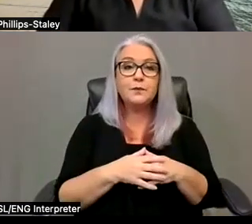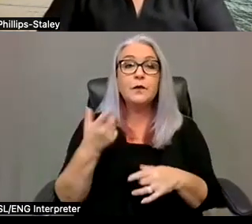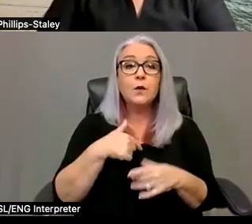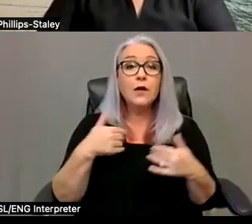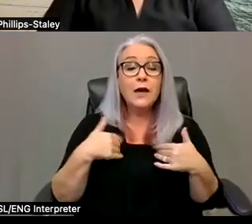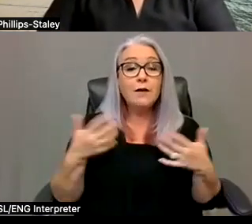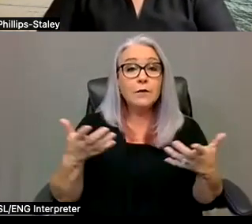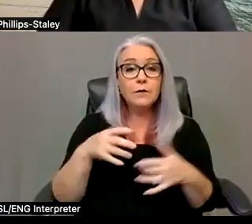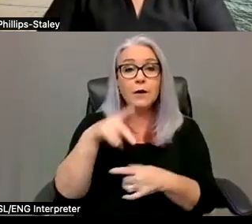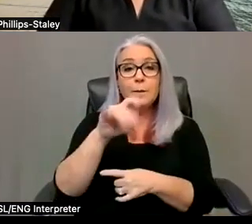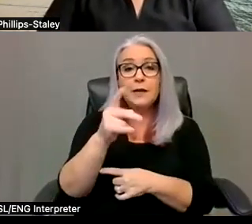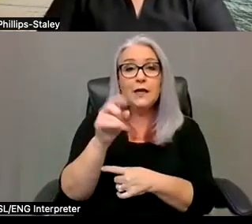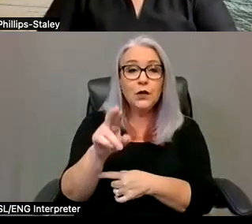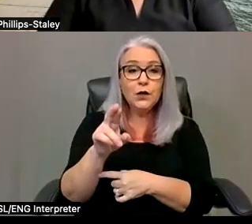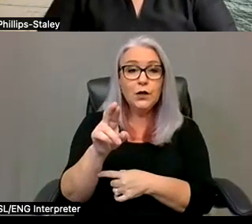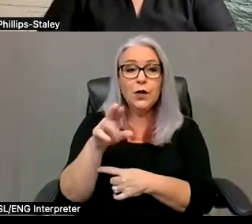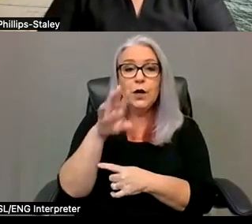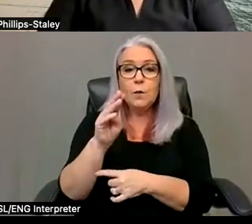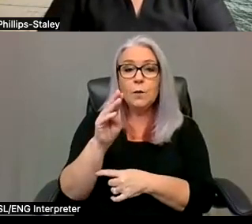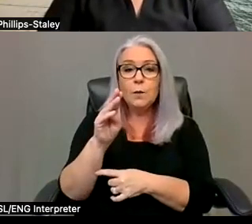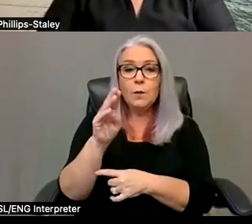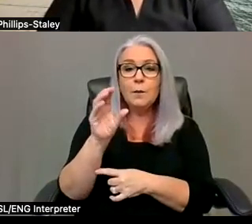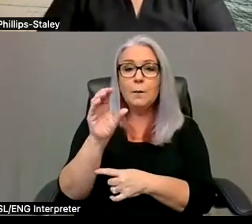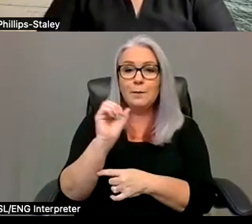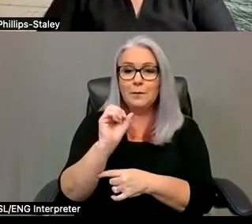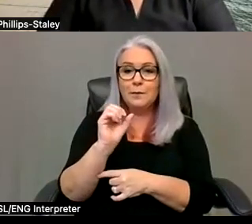have Peter R. Bartolacci,